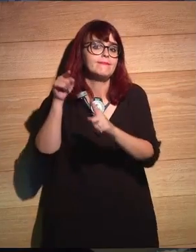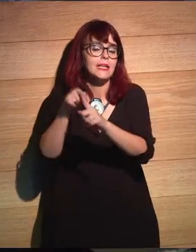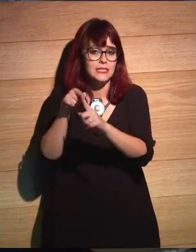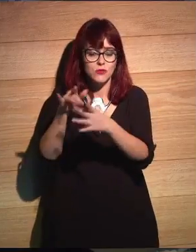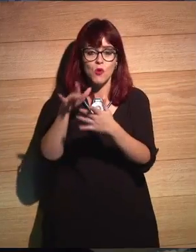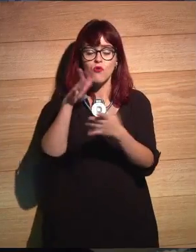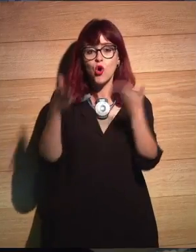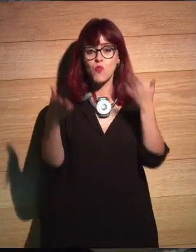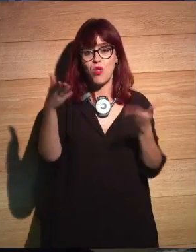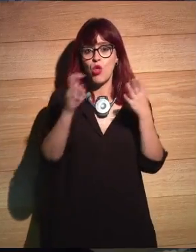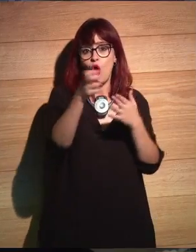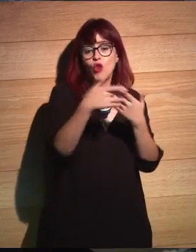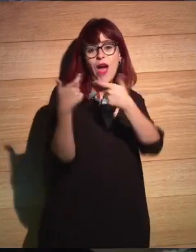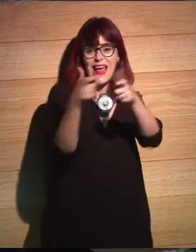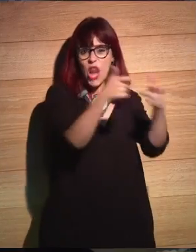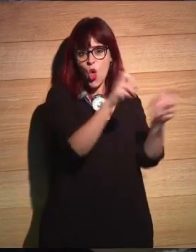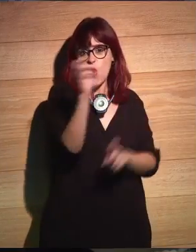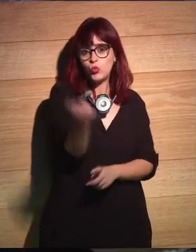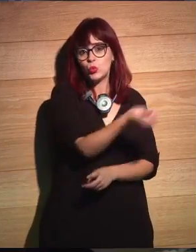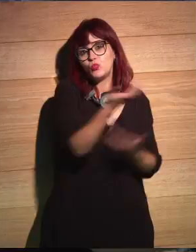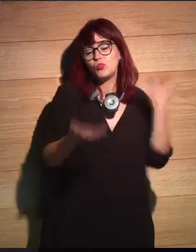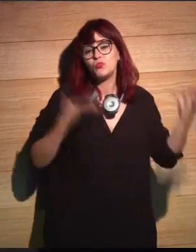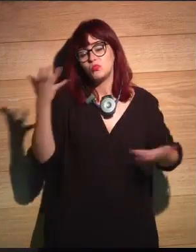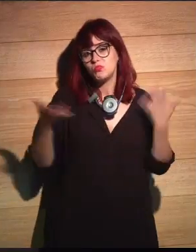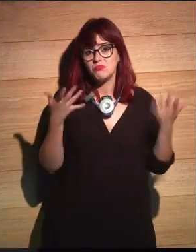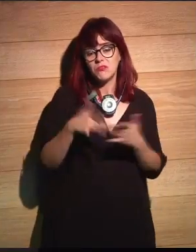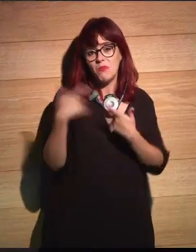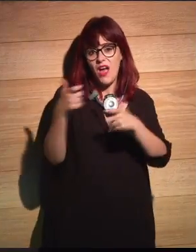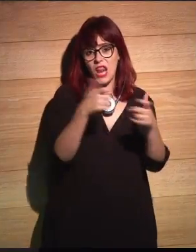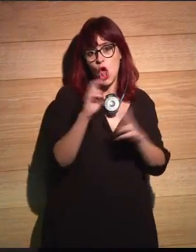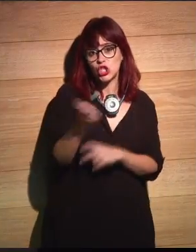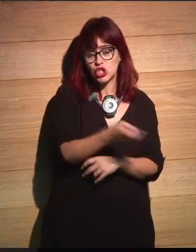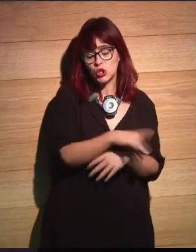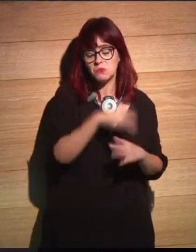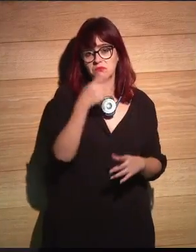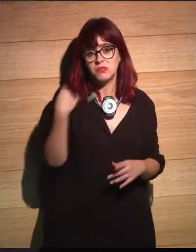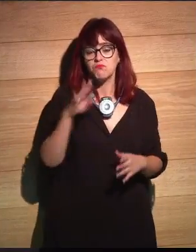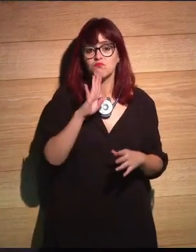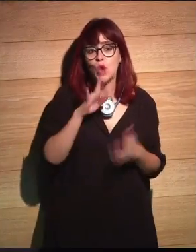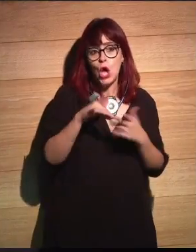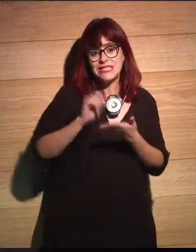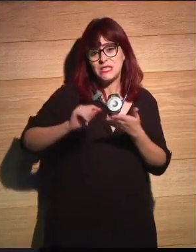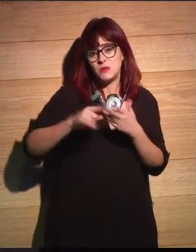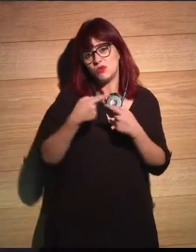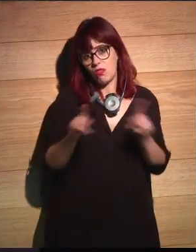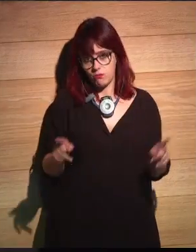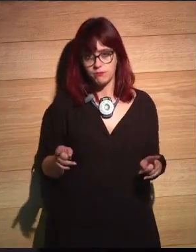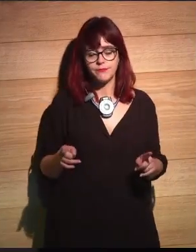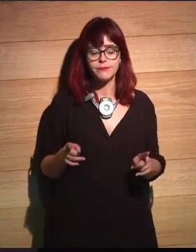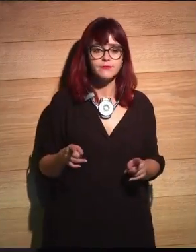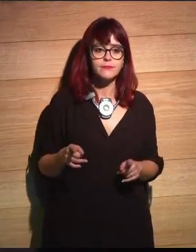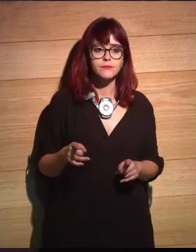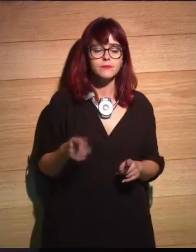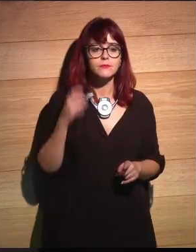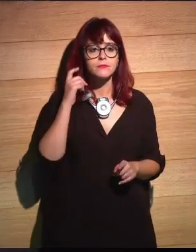other genres that we are dealing with. But there's no one suspecting Jon Espe or